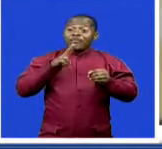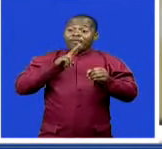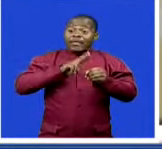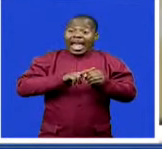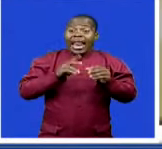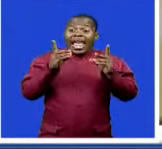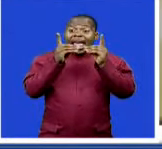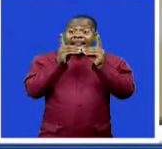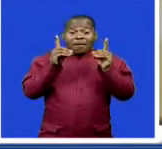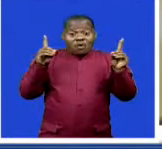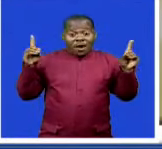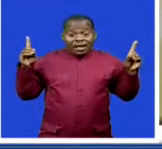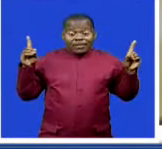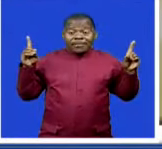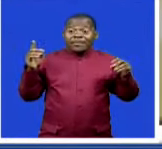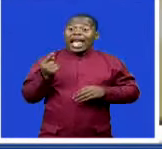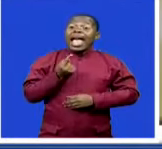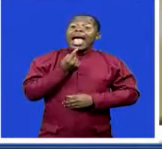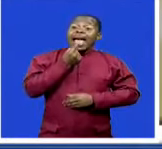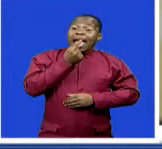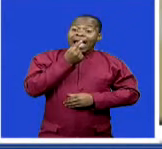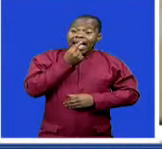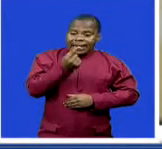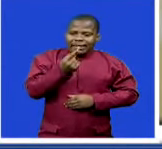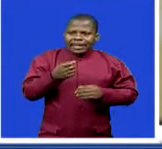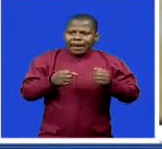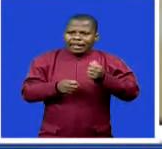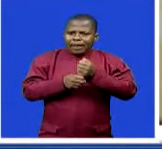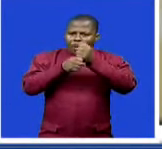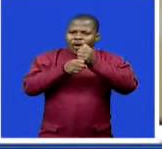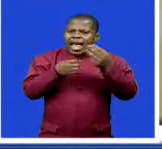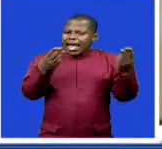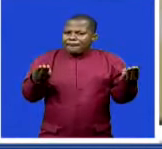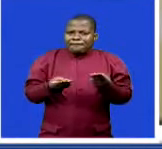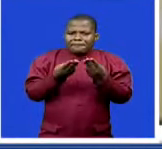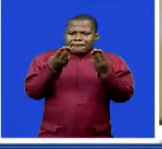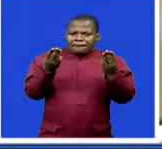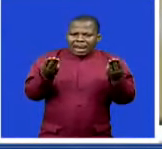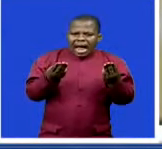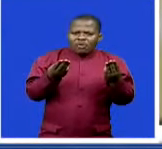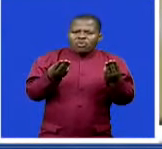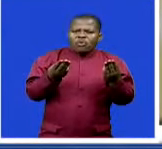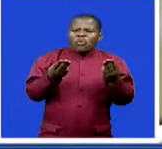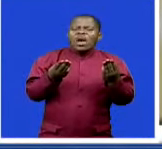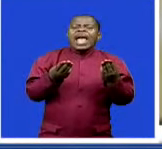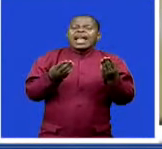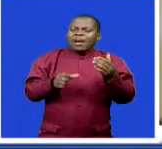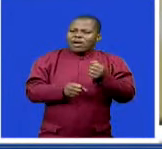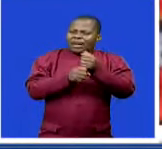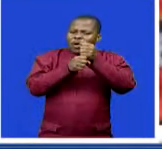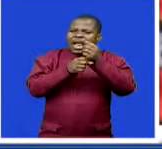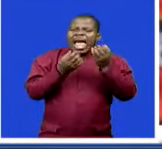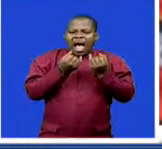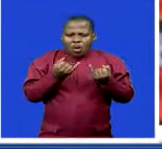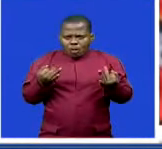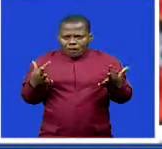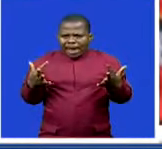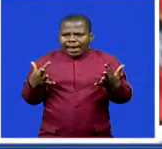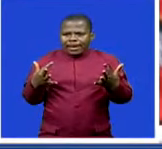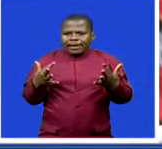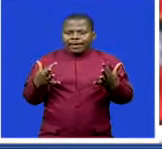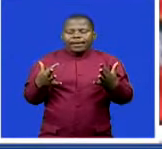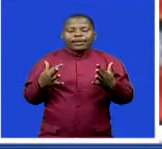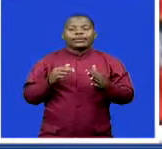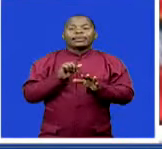ngokuthi uenjoya isupport yabantu ukuthi bangakanani abantu abakusupportayo. It speaks of the masses that